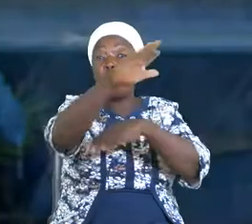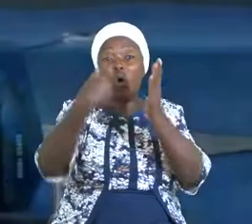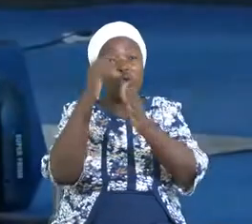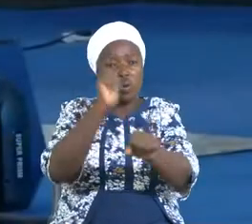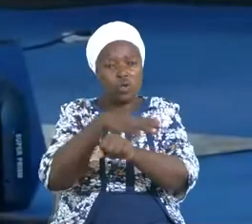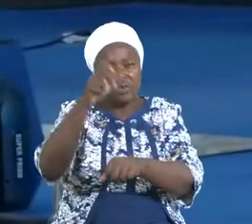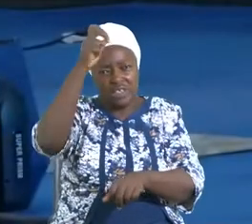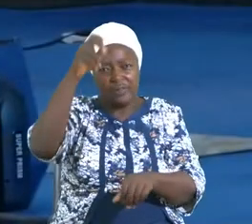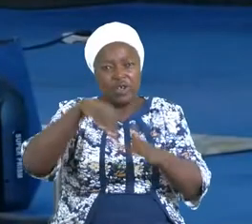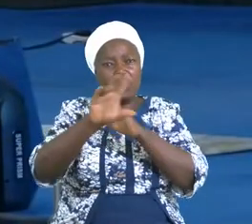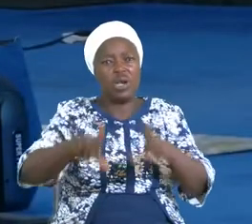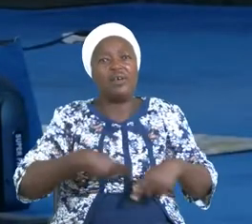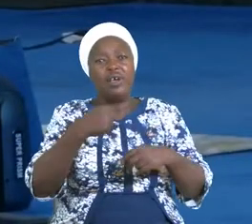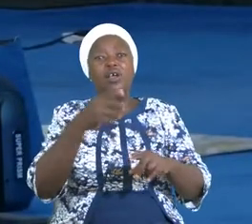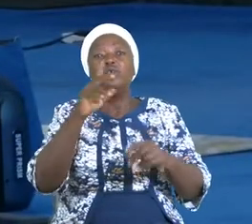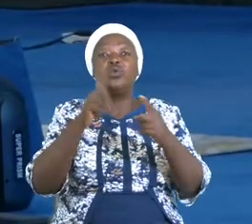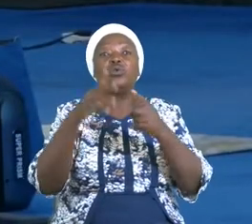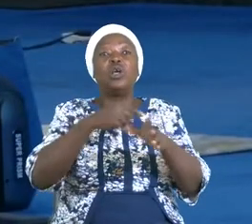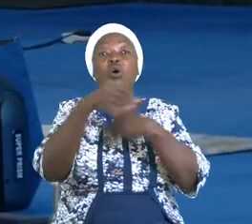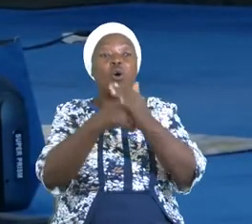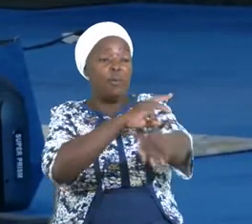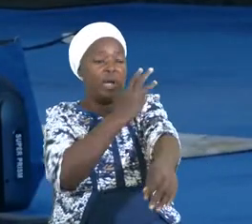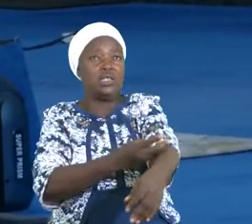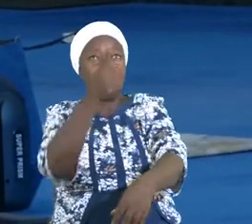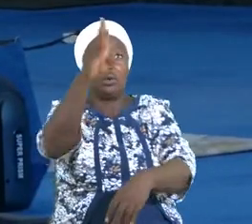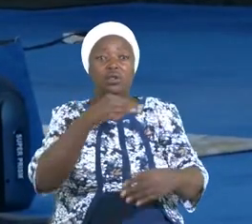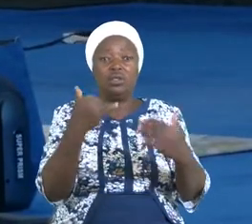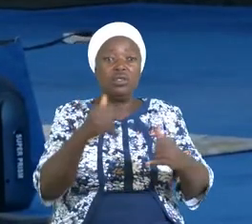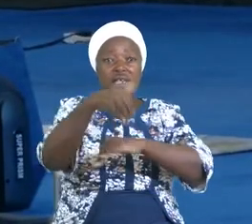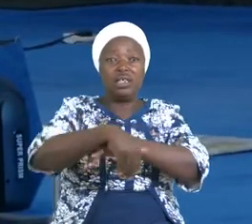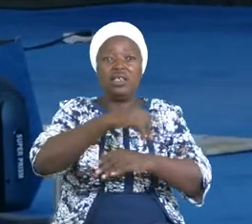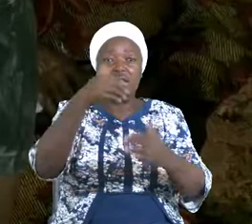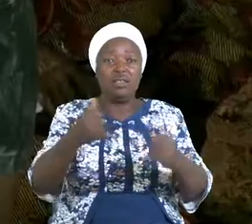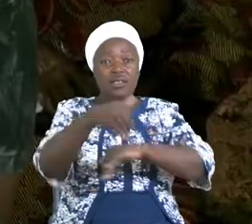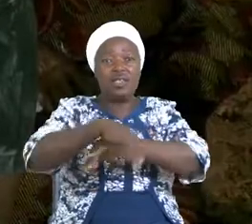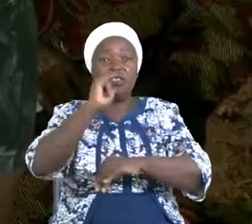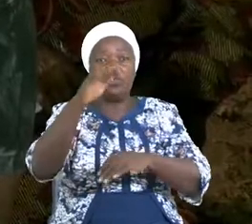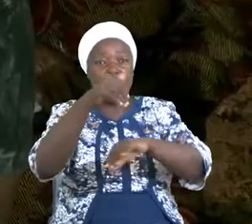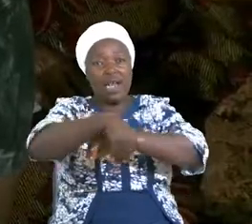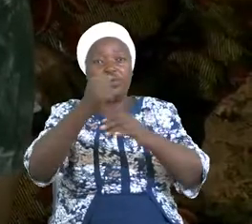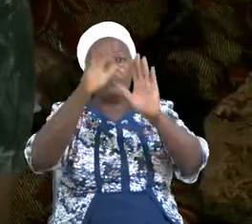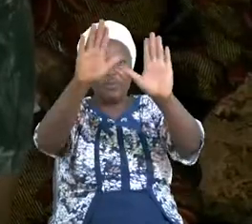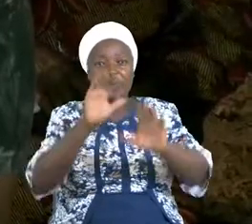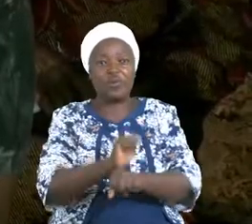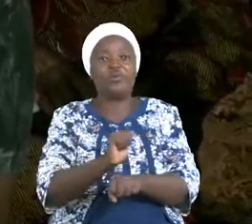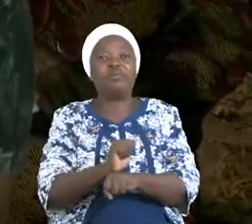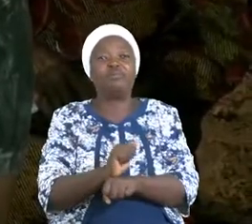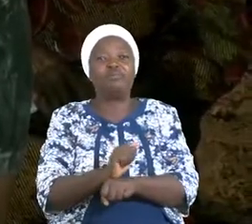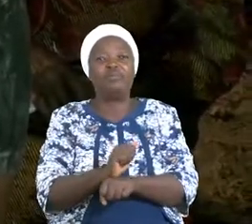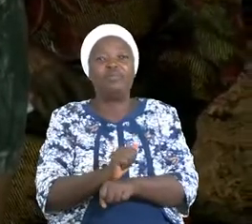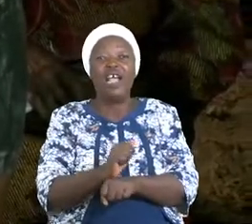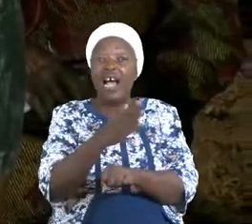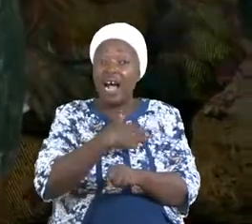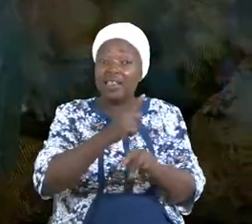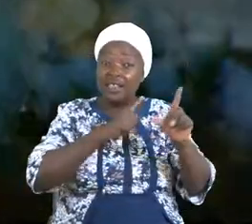devil unto the Almighty God. Tonight is your night of miracle. And the Lord